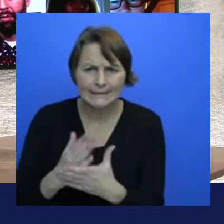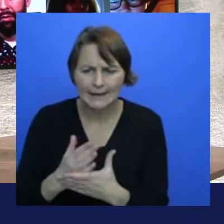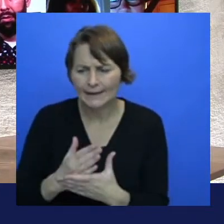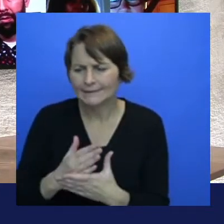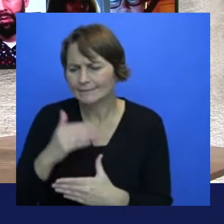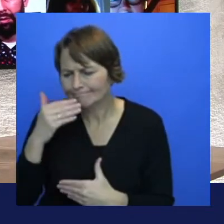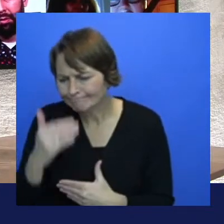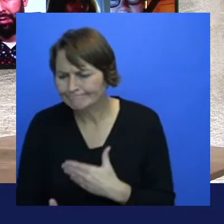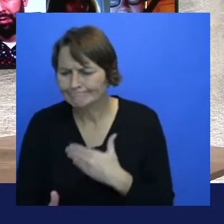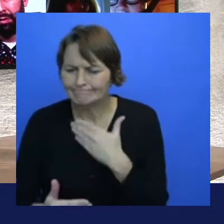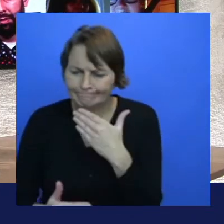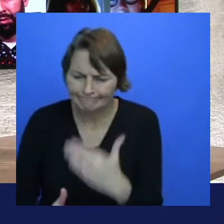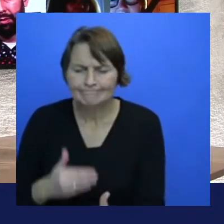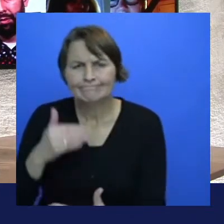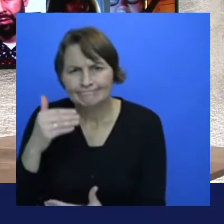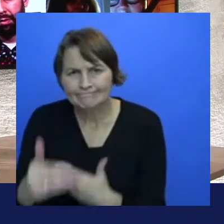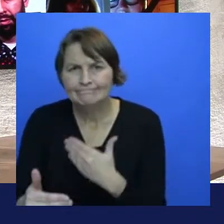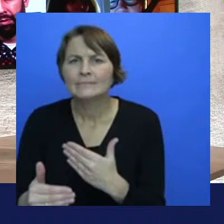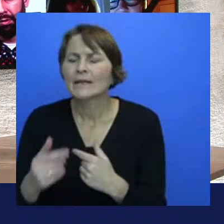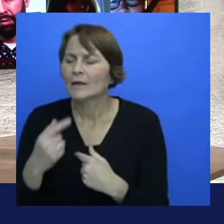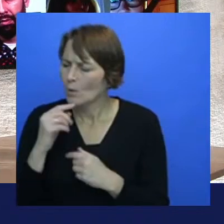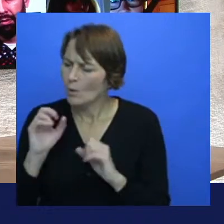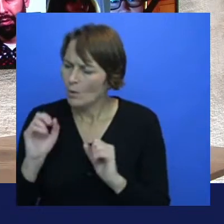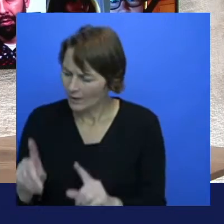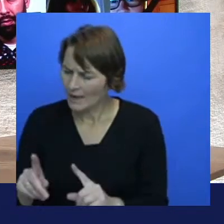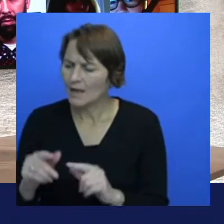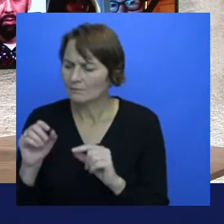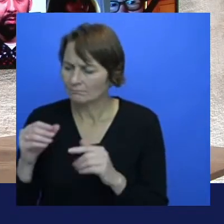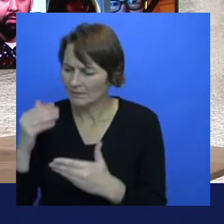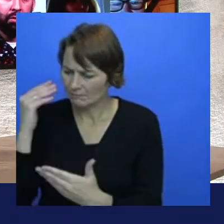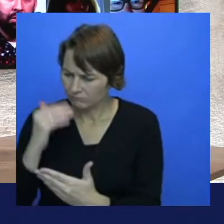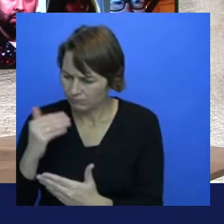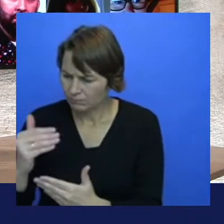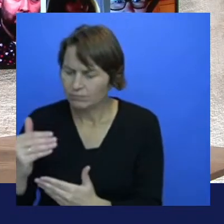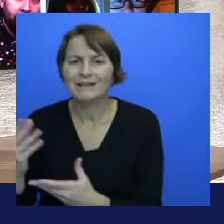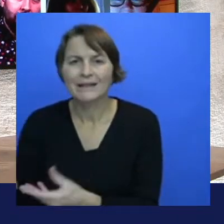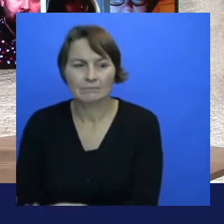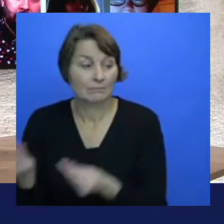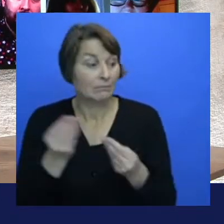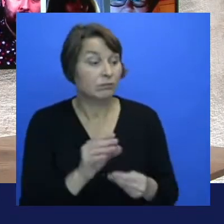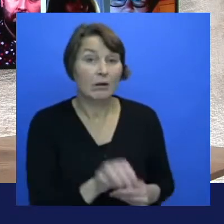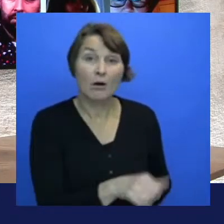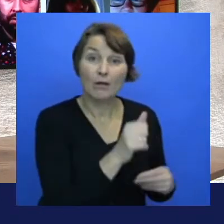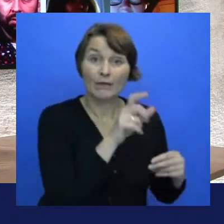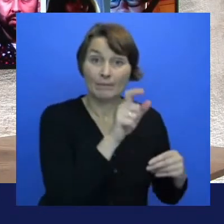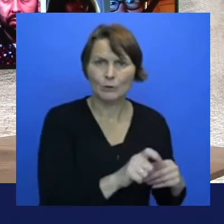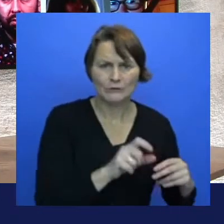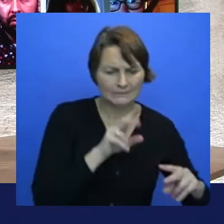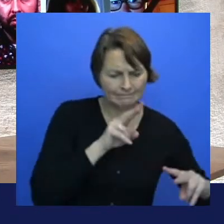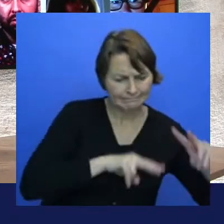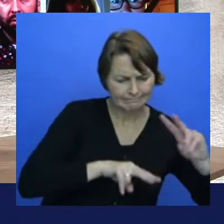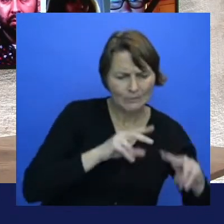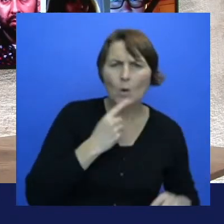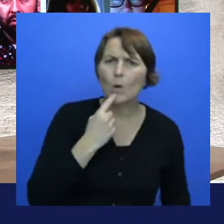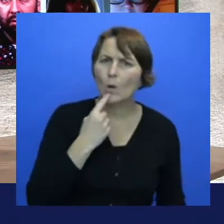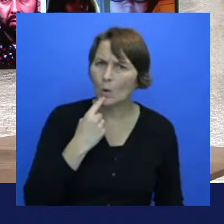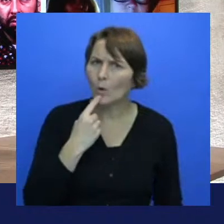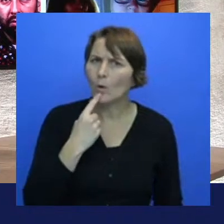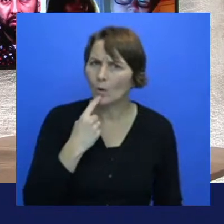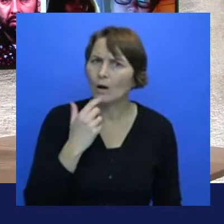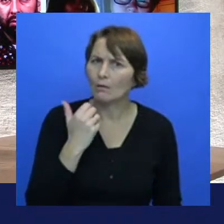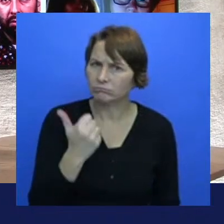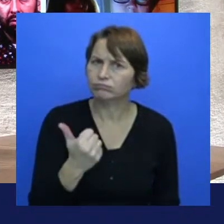every step and share that with another researcher, so he or she can also validate what you've done. Because I think we're